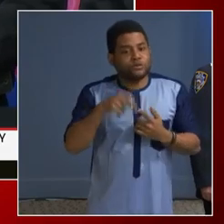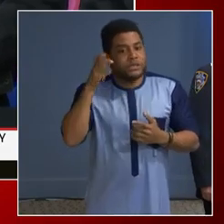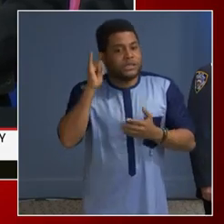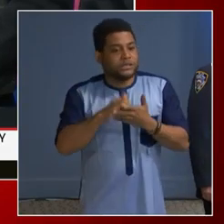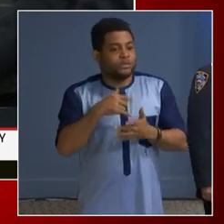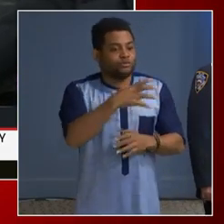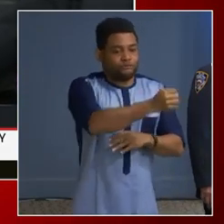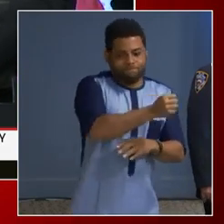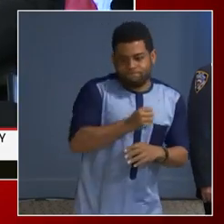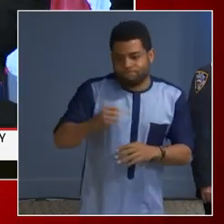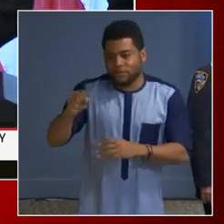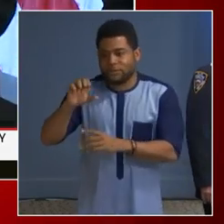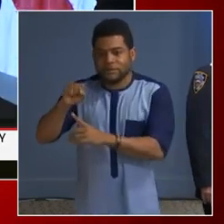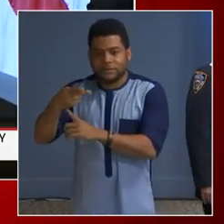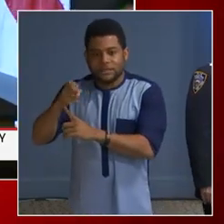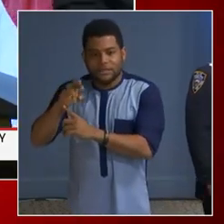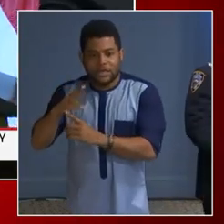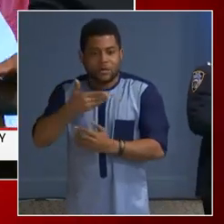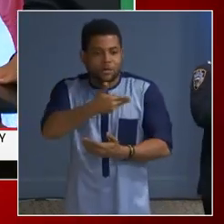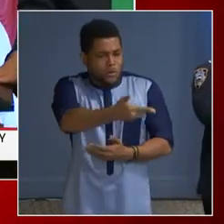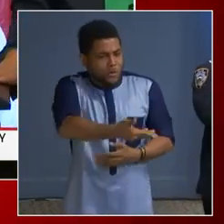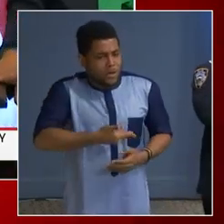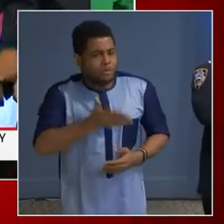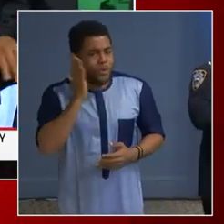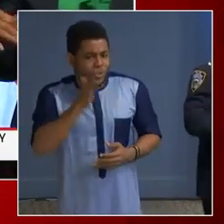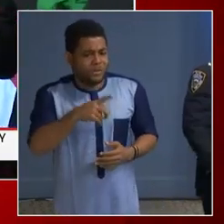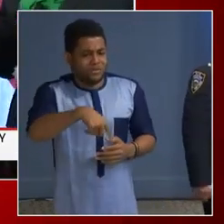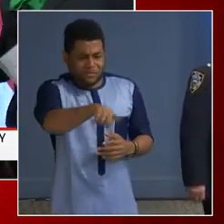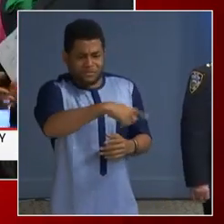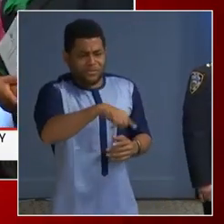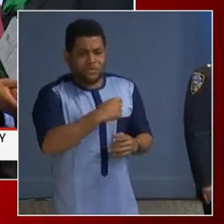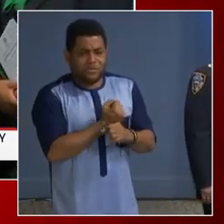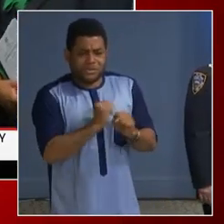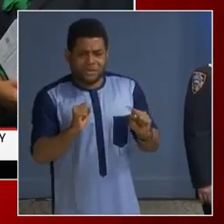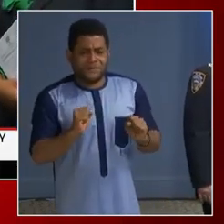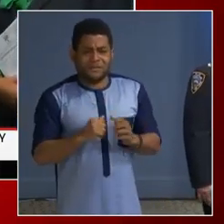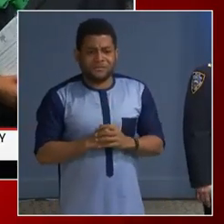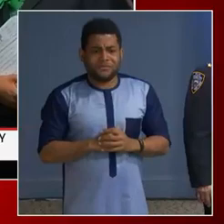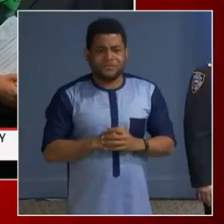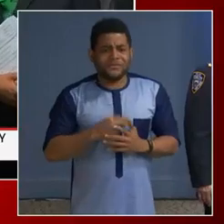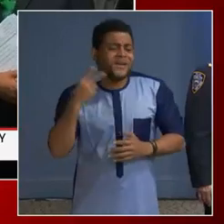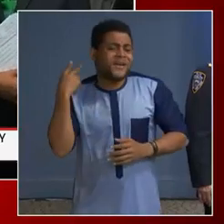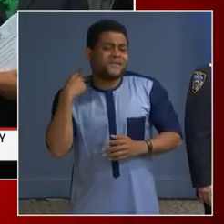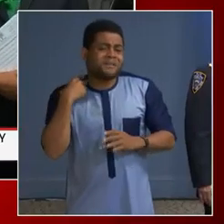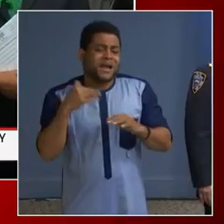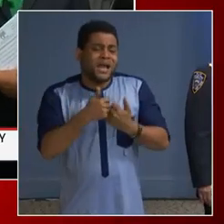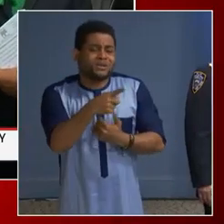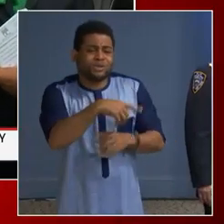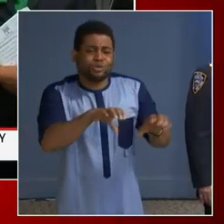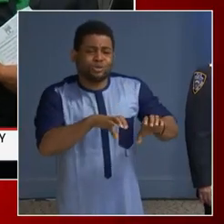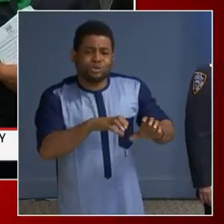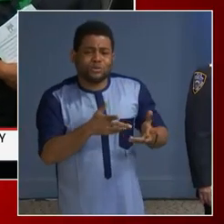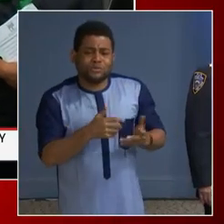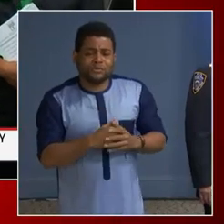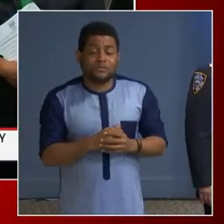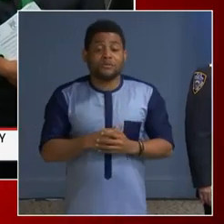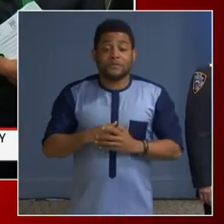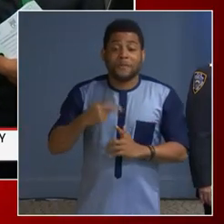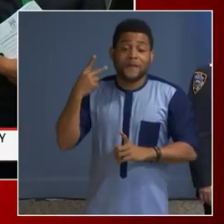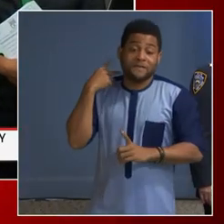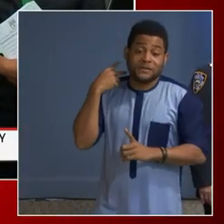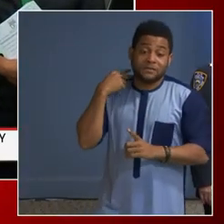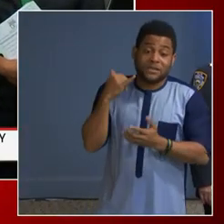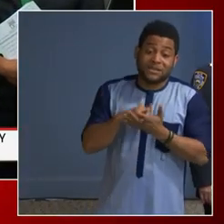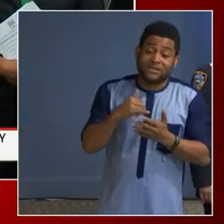them. Okay, yes. How are the victims doing? Victims. Yeah, the victims, the ones who have the